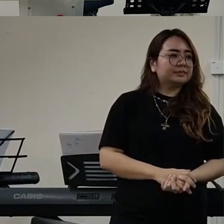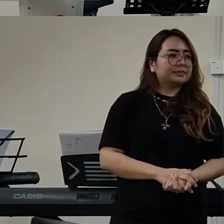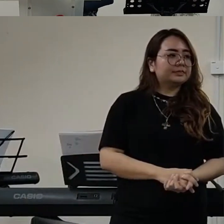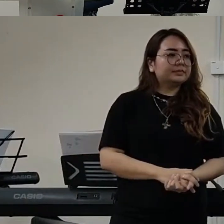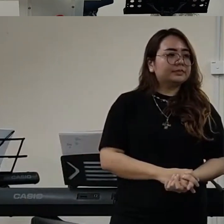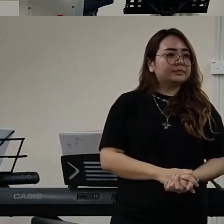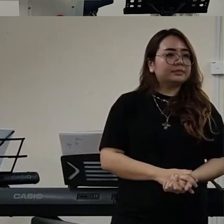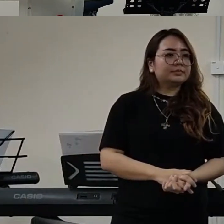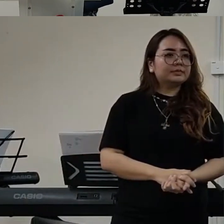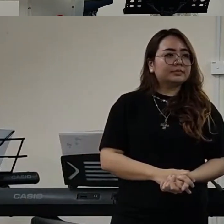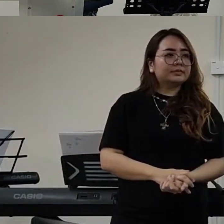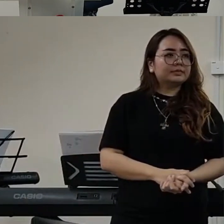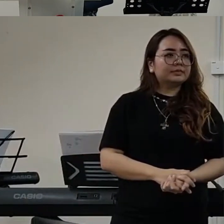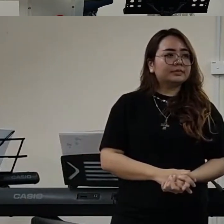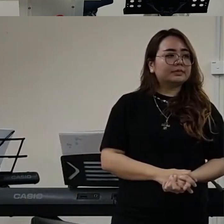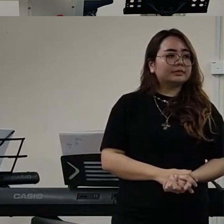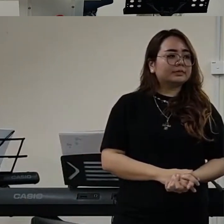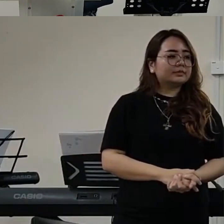Fourth?